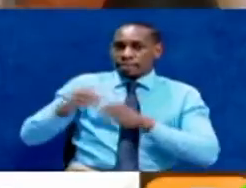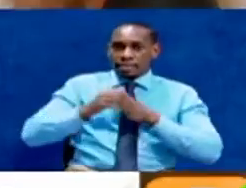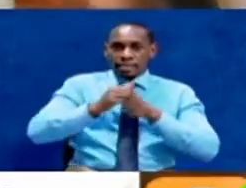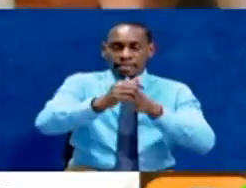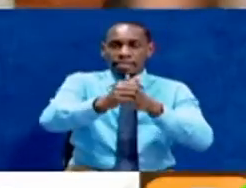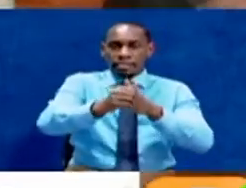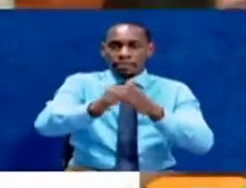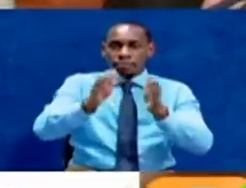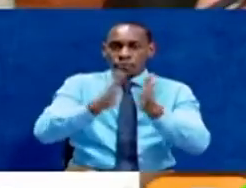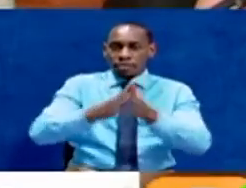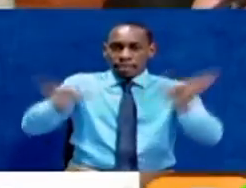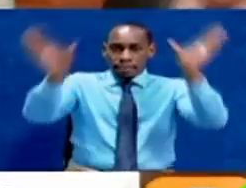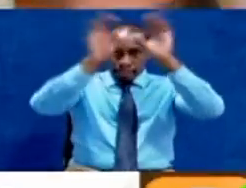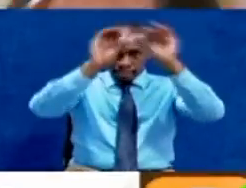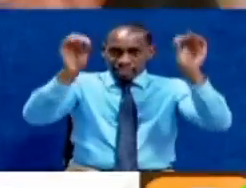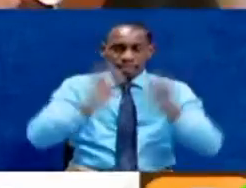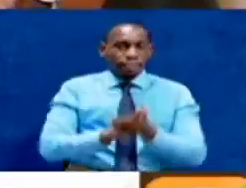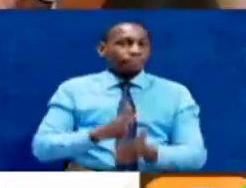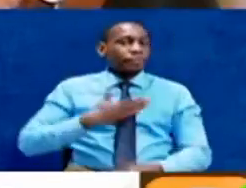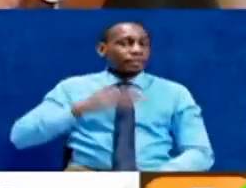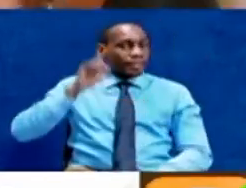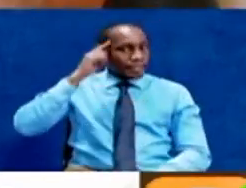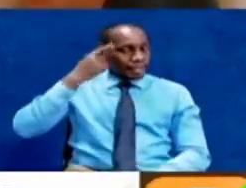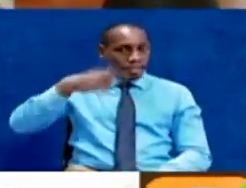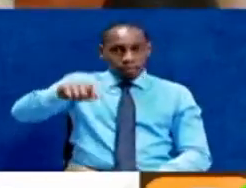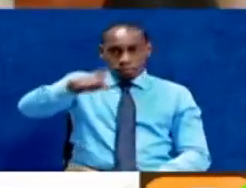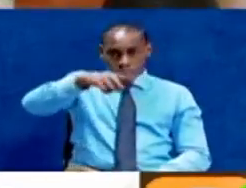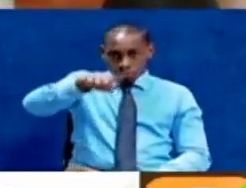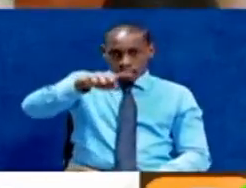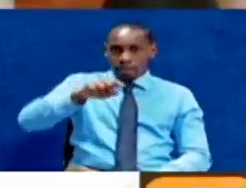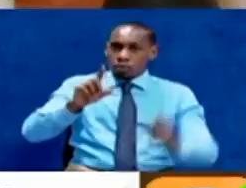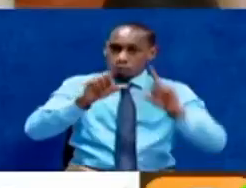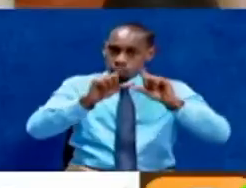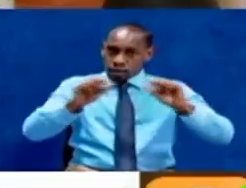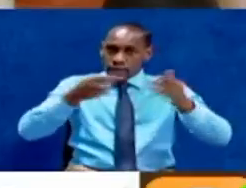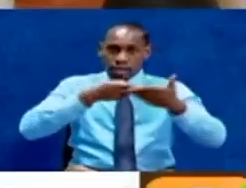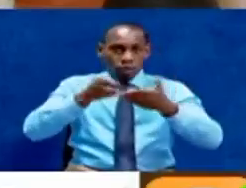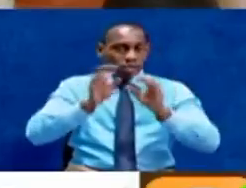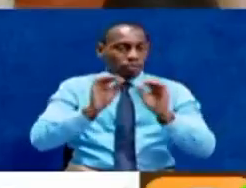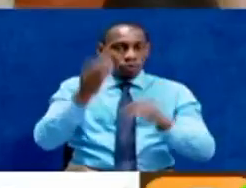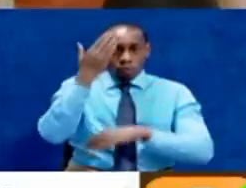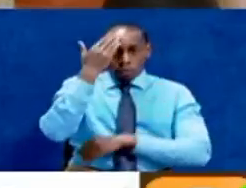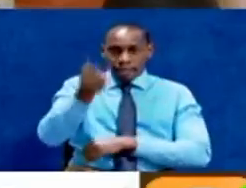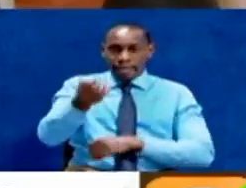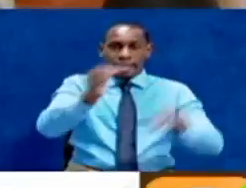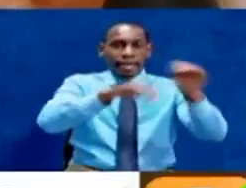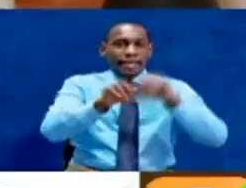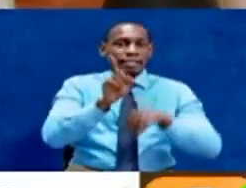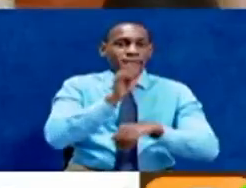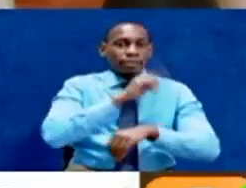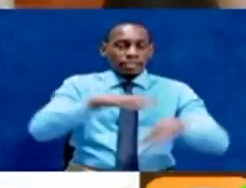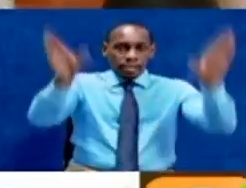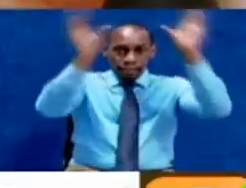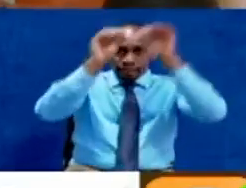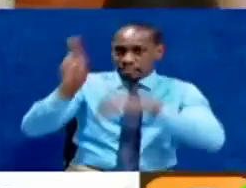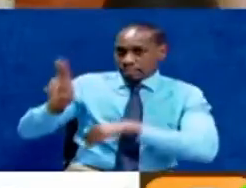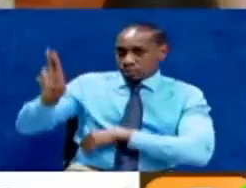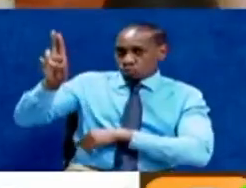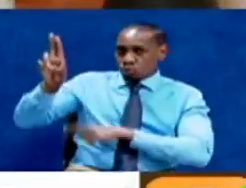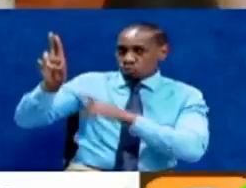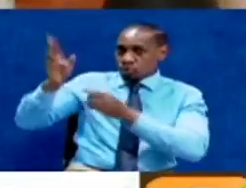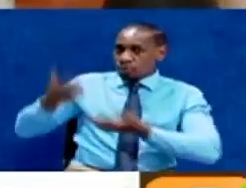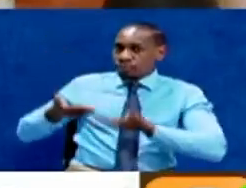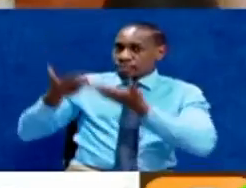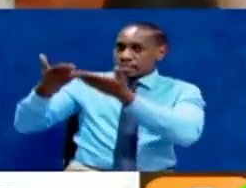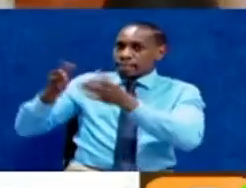leadership, from you as a presidency. I think this is why I'm saying we have been dishonest, because we elected President Uhuru Kenyatta. We gave